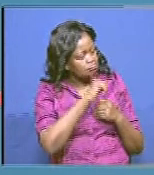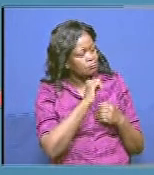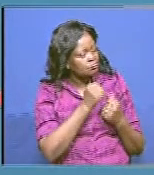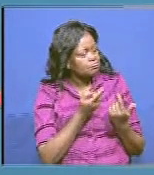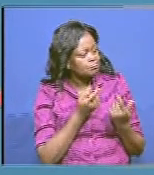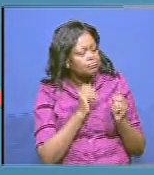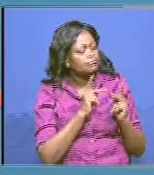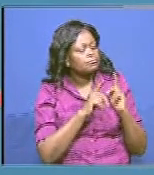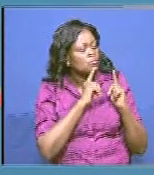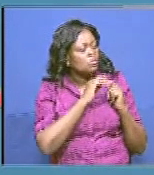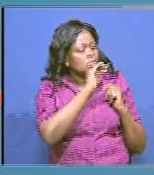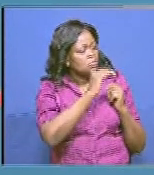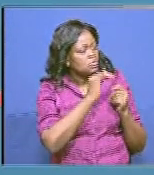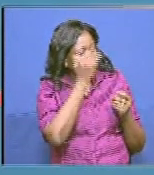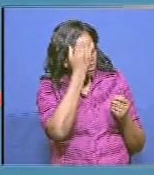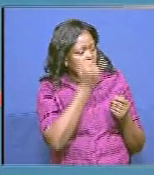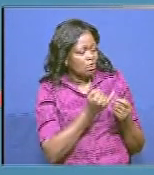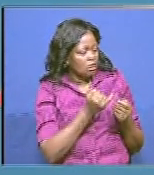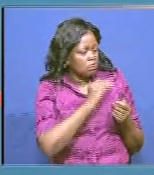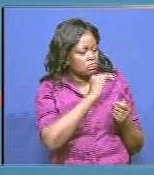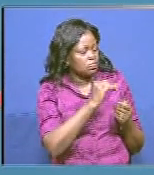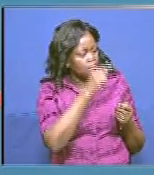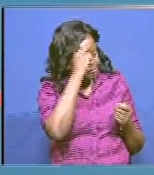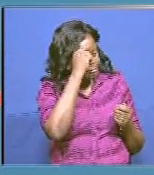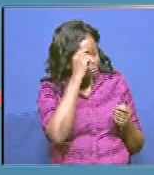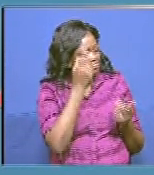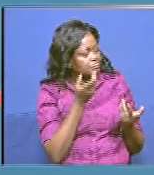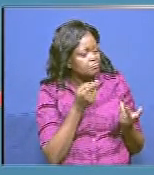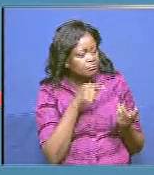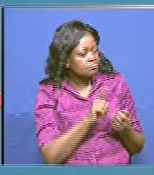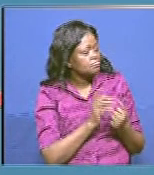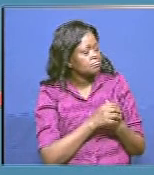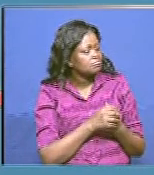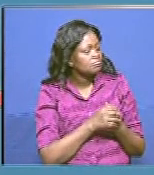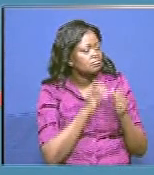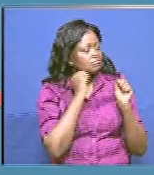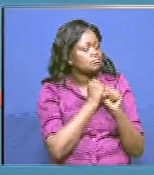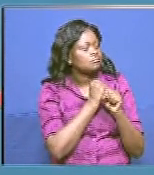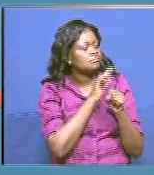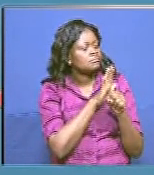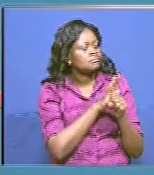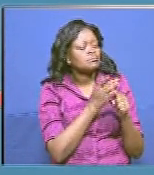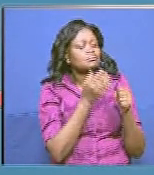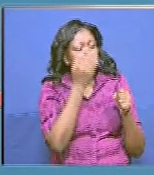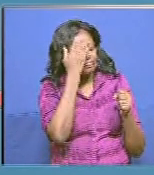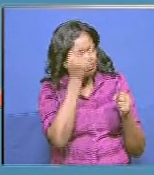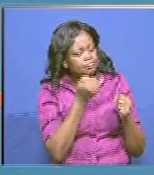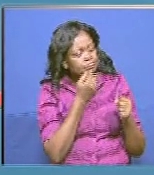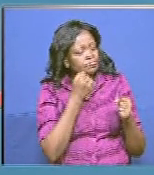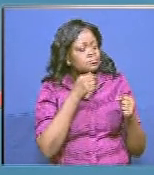themselves. Because there are those who argue that a county governments are not realizing their potential. They are not, you know, generating their own